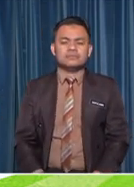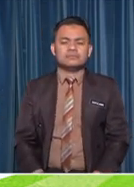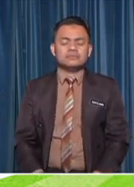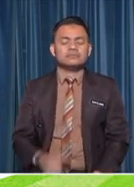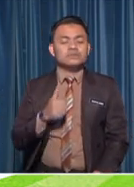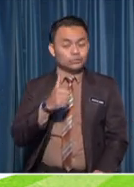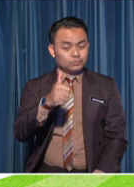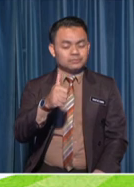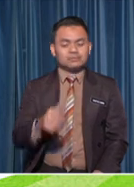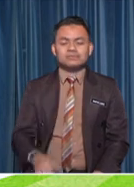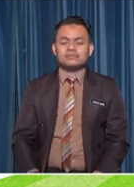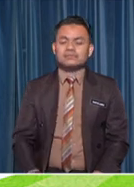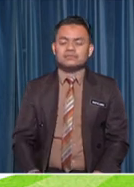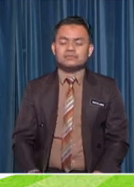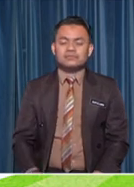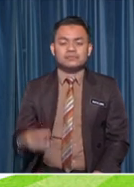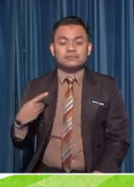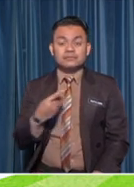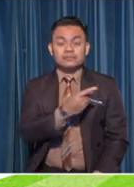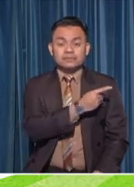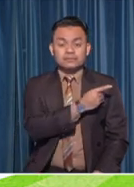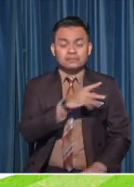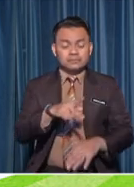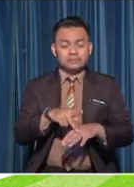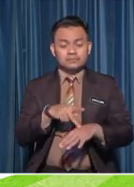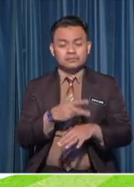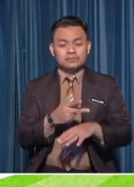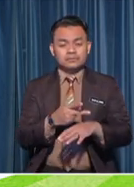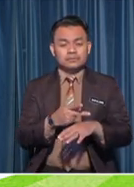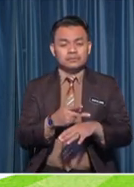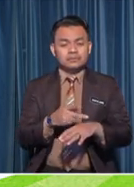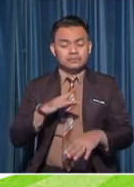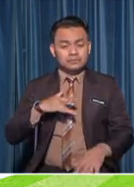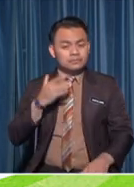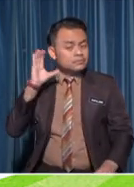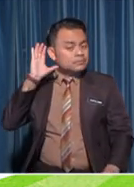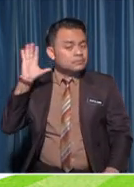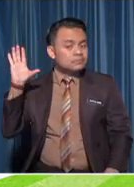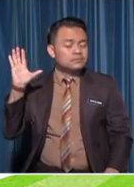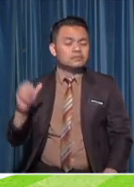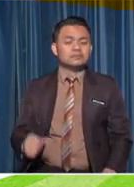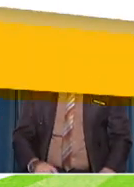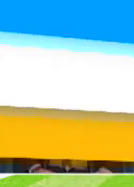Good job. We use our sense of hearing.